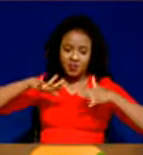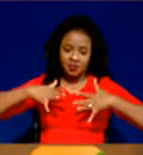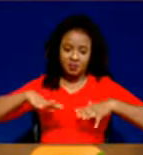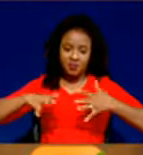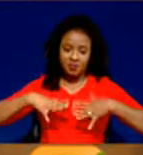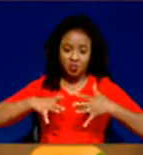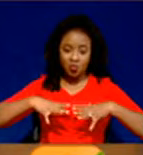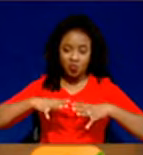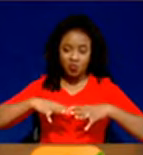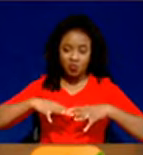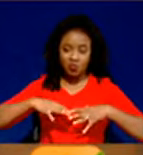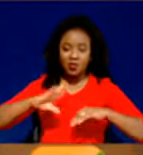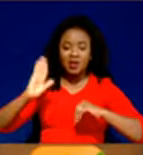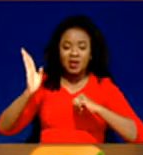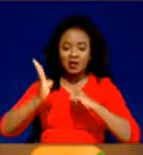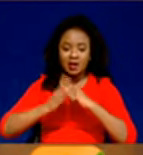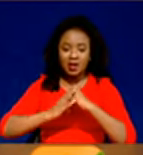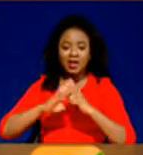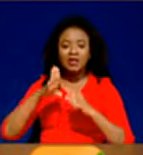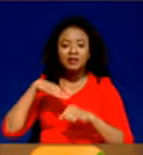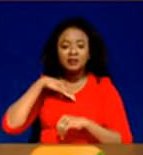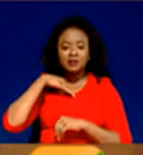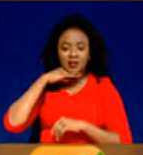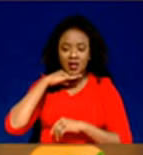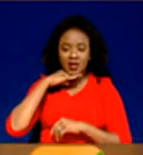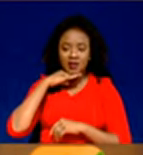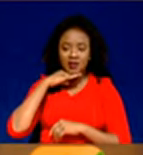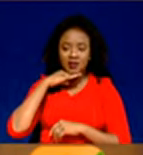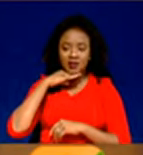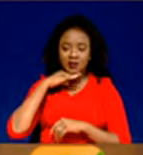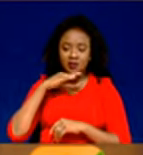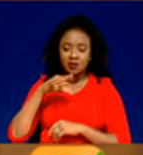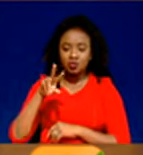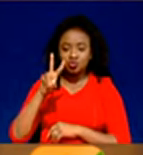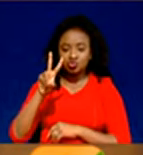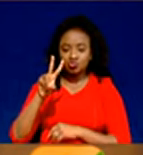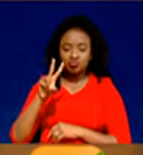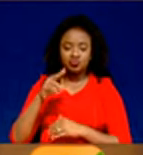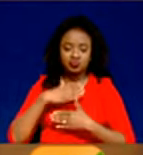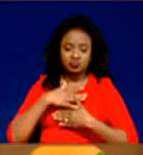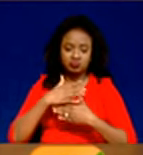who also passed on with him, and 2 survivors.